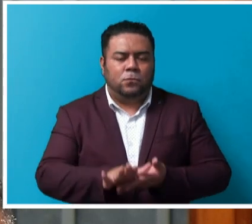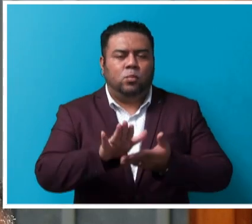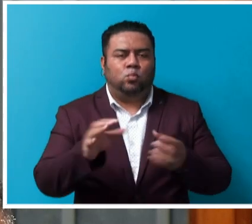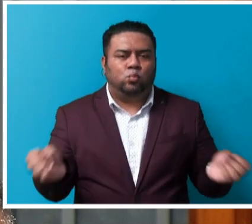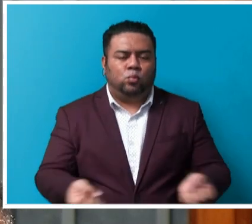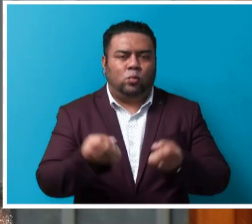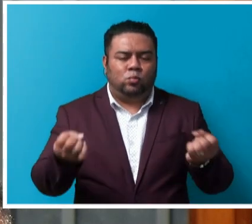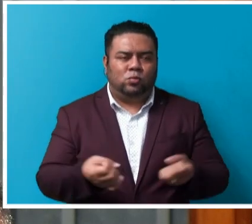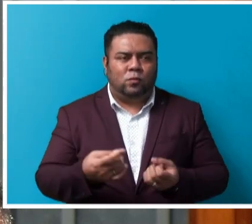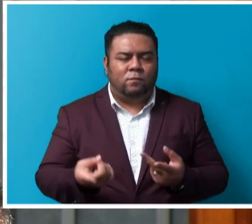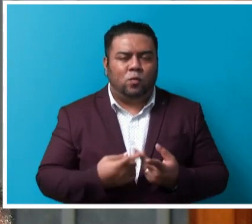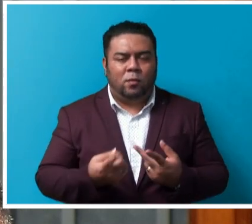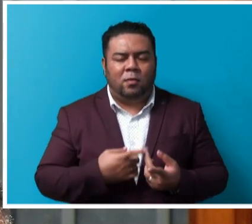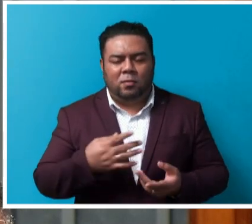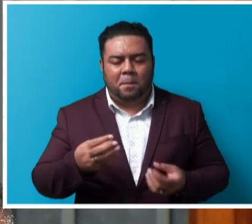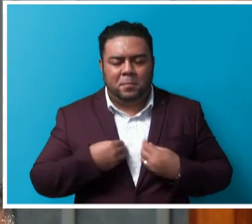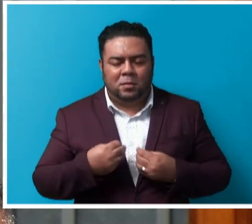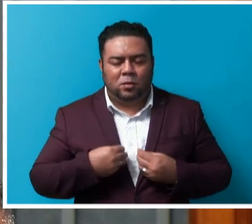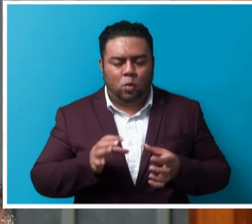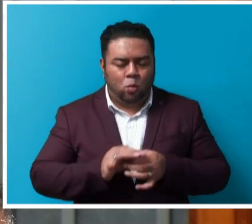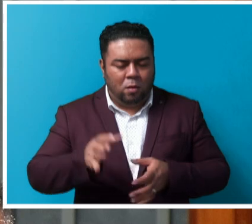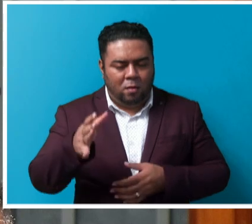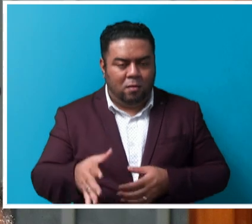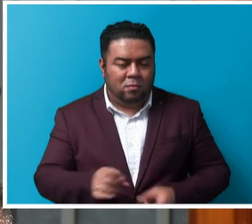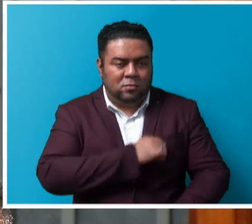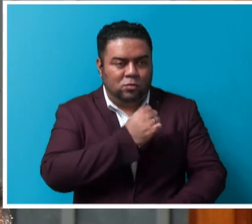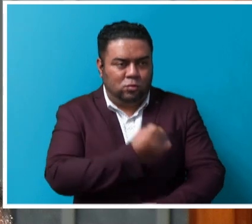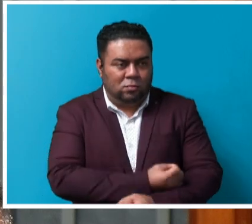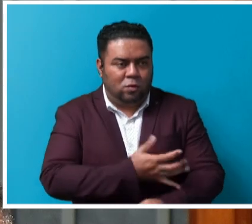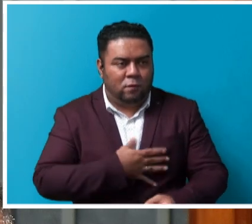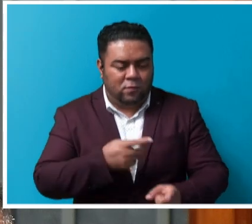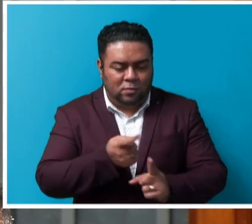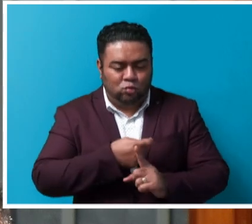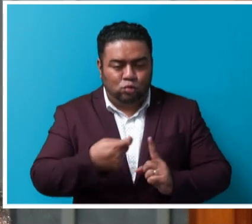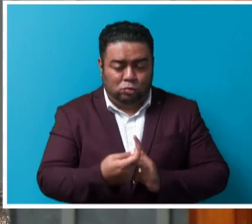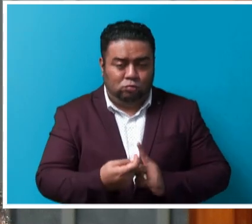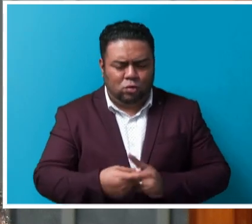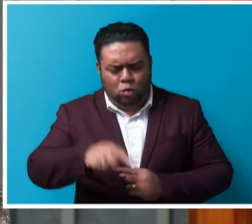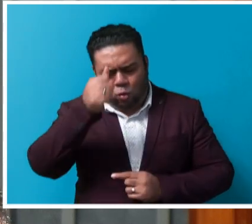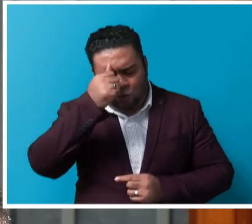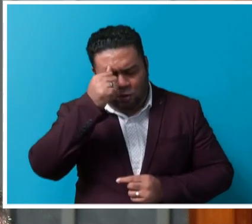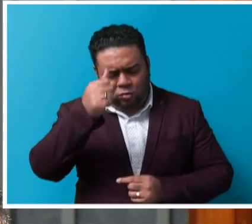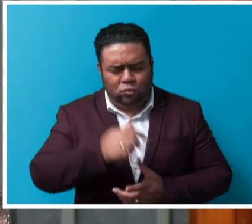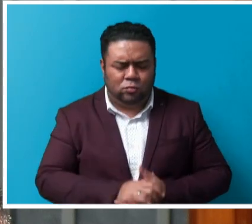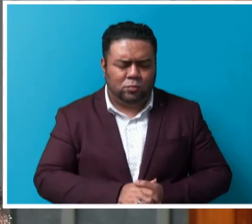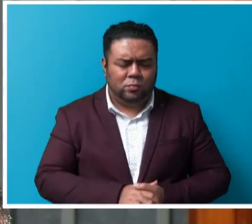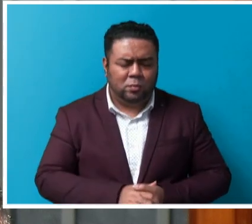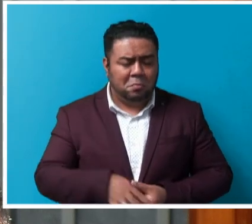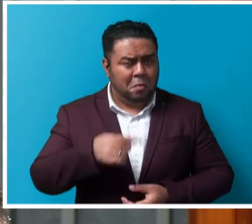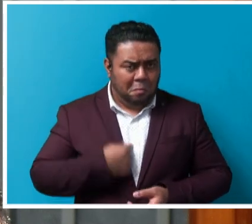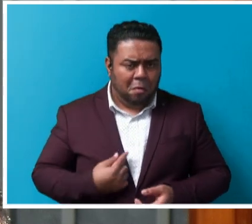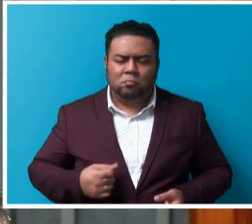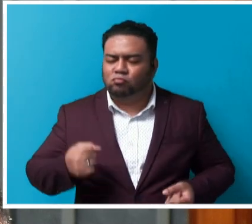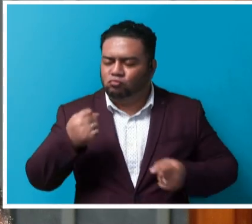owners, commercial ventures. Strengthening of traditional knowledge. Mr. Speaker, sir, I strongly